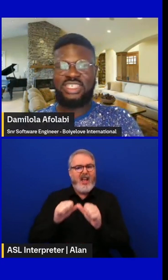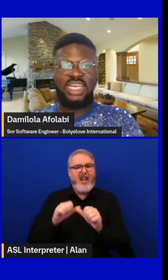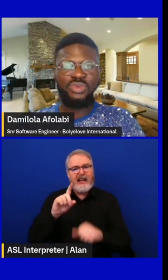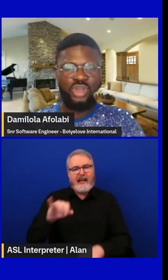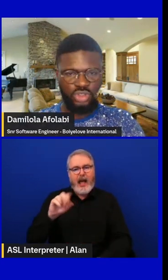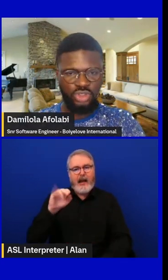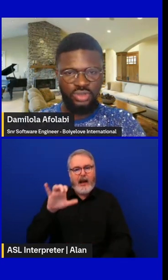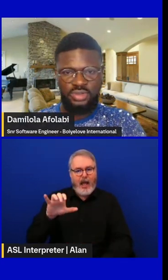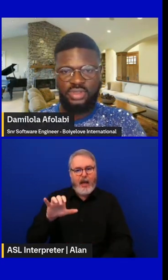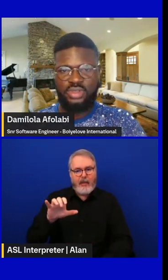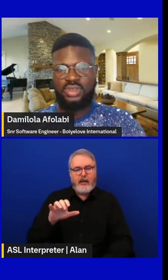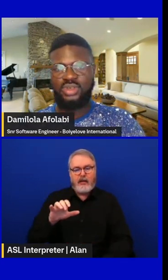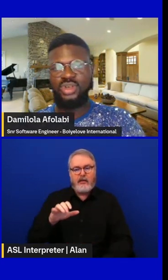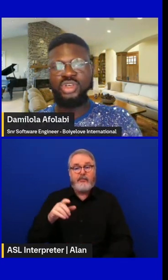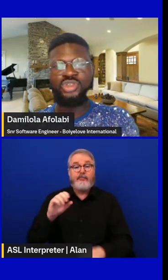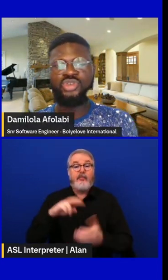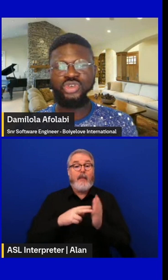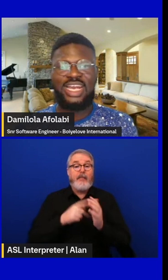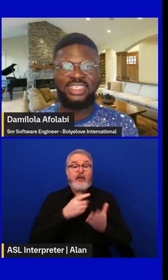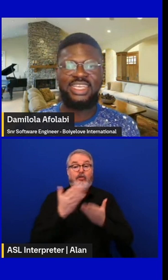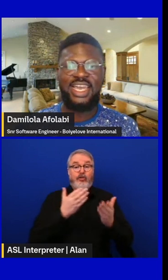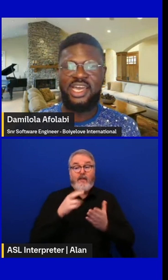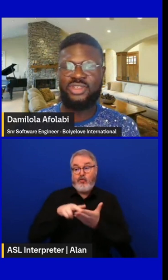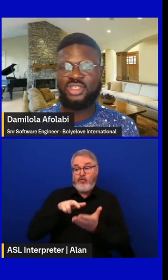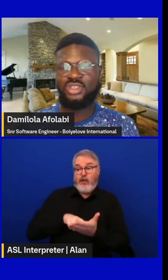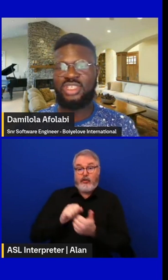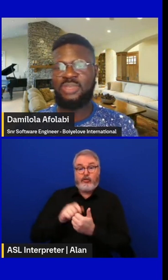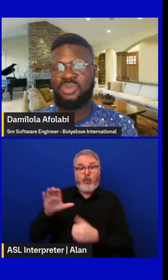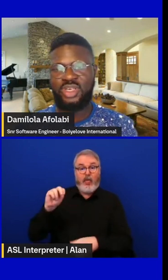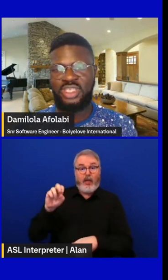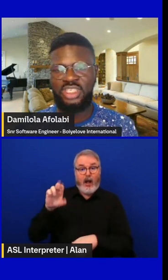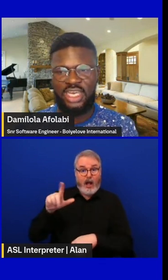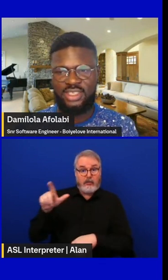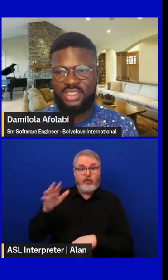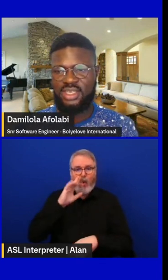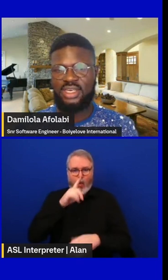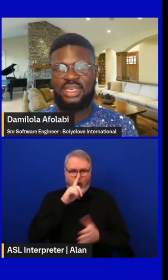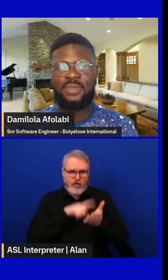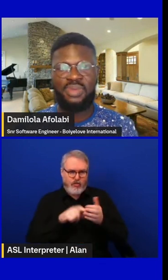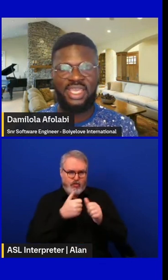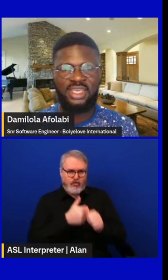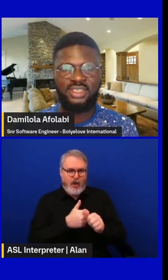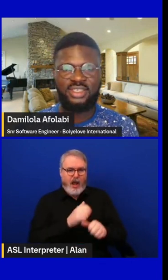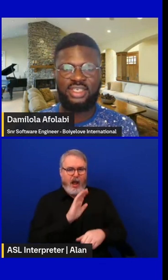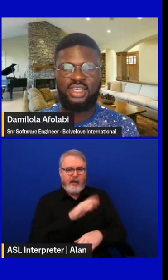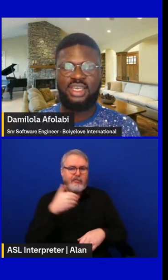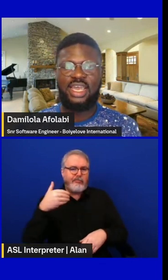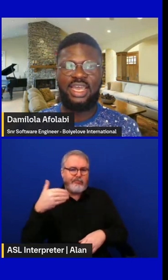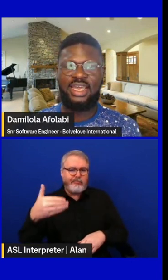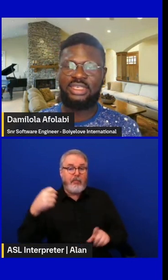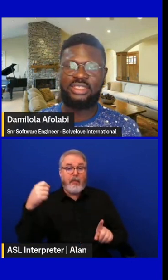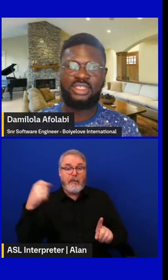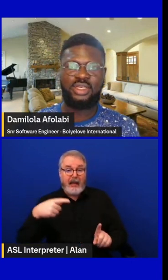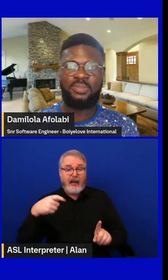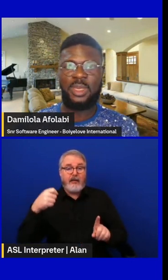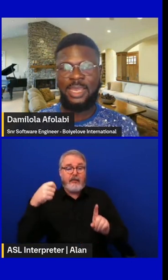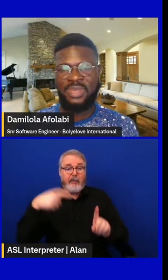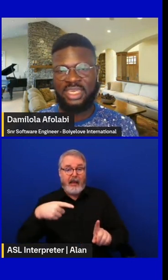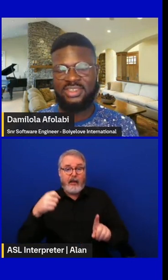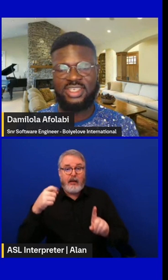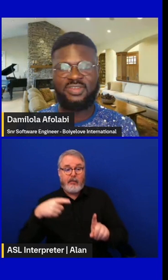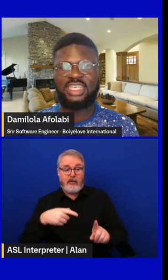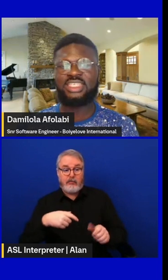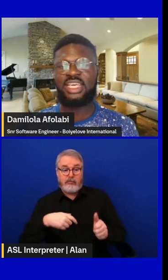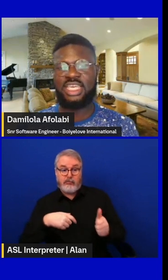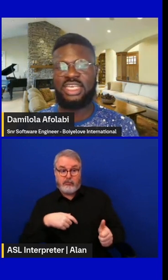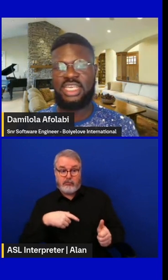Services register with Consul. Consul tracks their health using periodic checks like pings and like